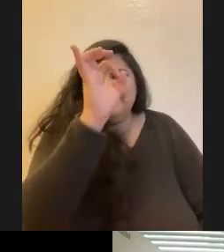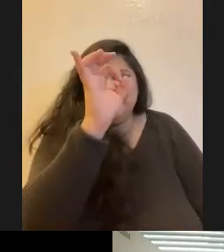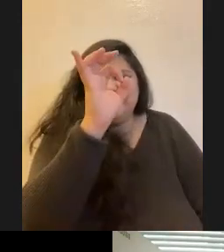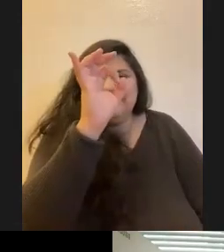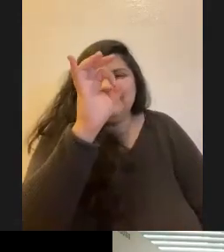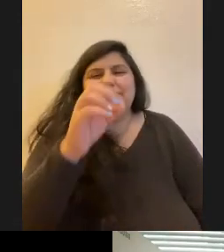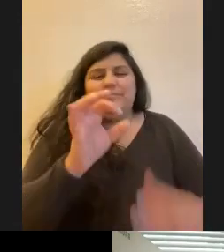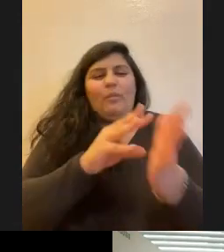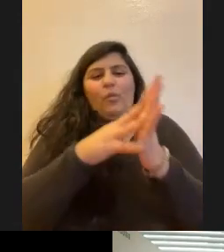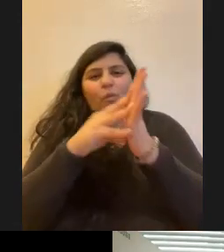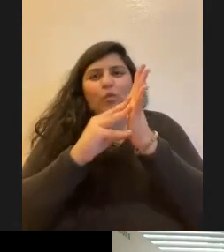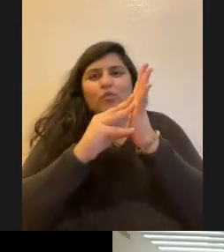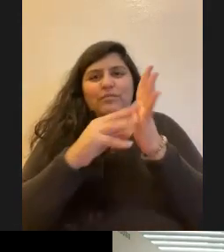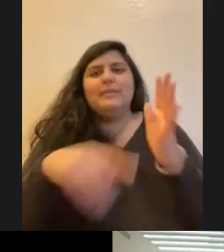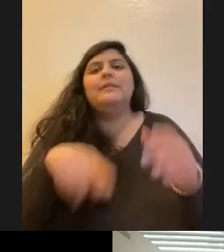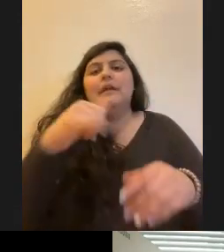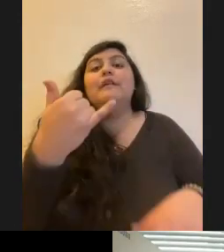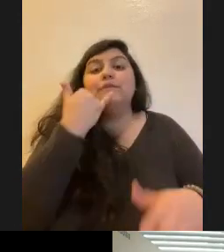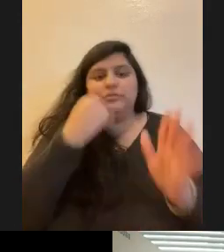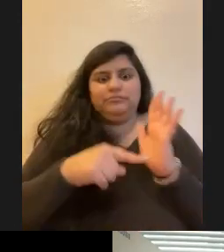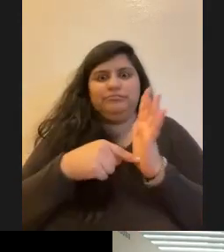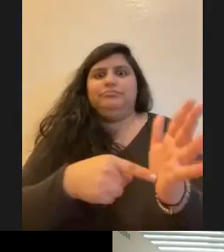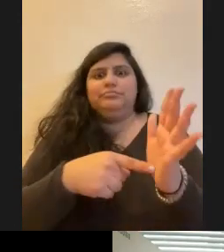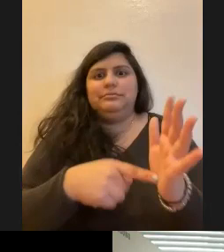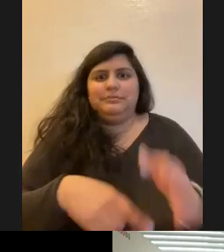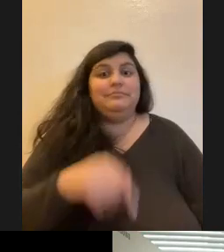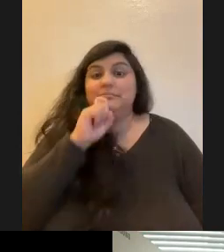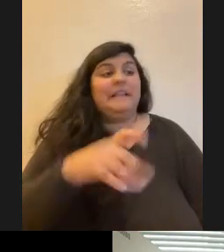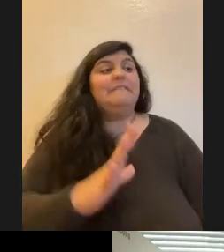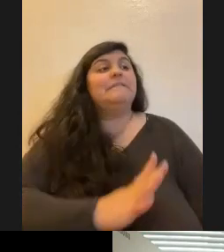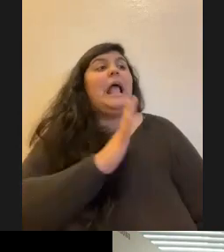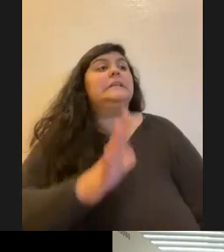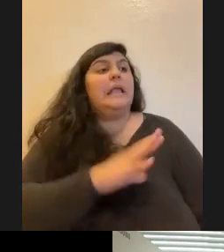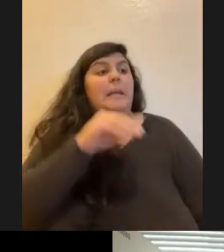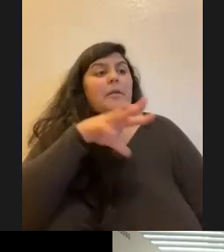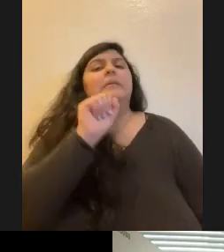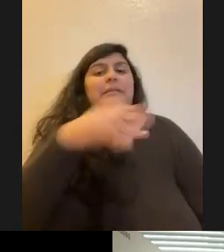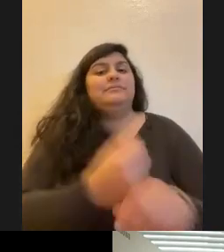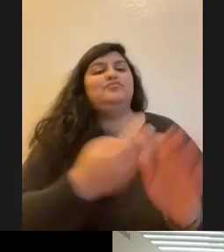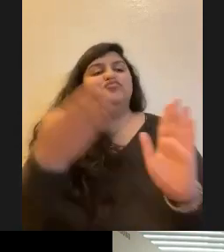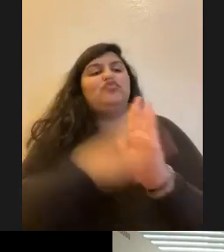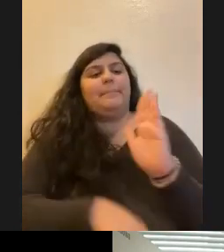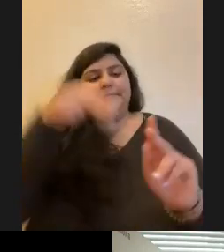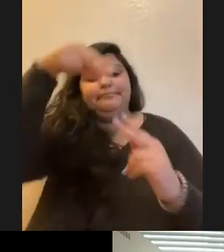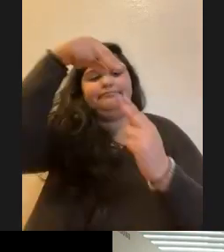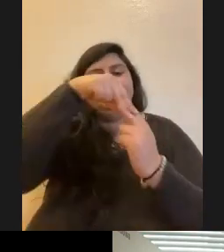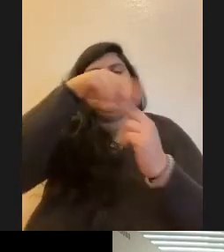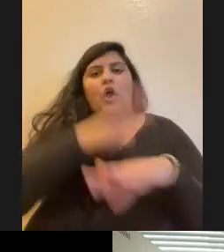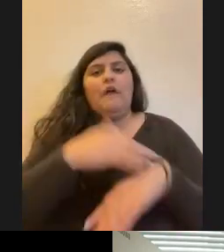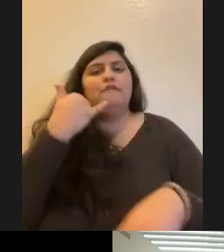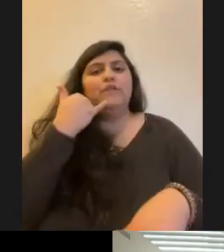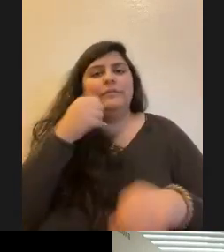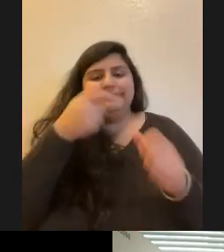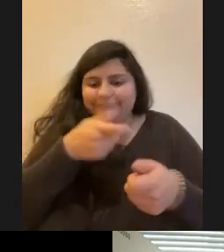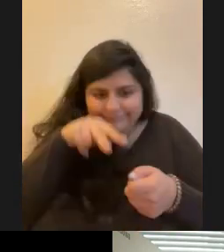suction cup kind of thing. And then your phone shows you. So you don't need a fancy microscope. You can get a cheap thing that clips onto your phone. It's awesome. They